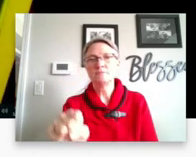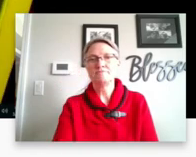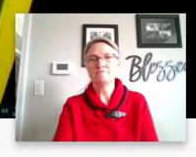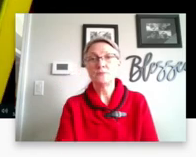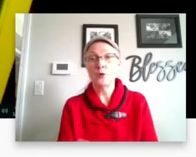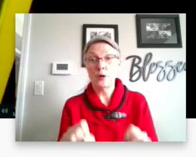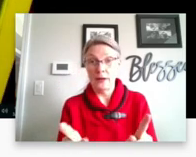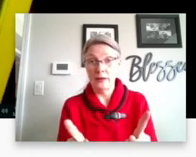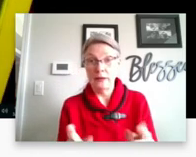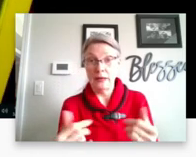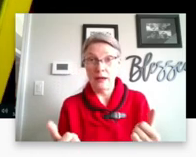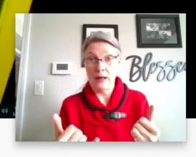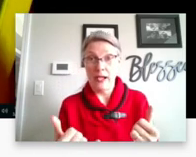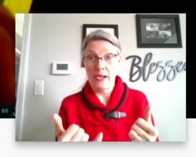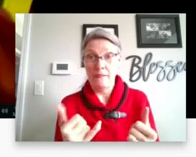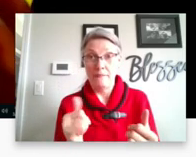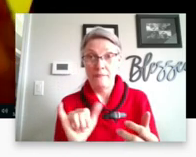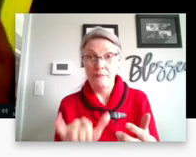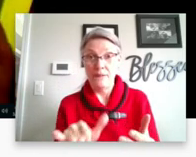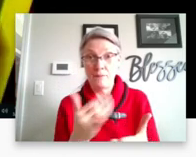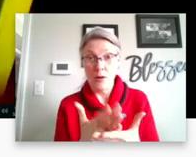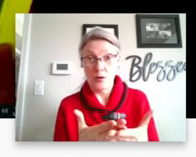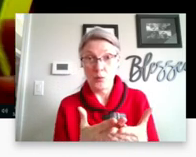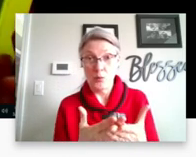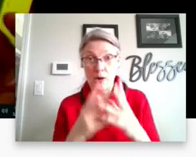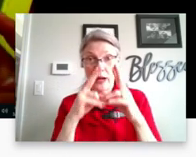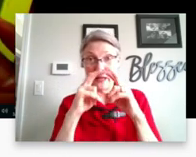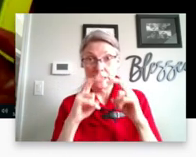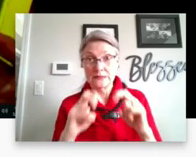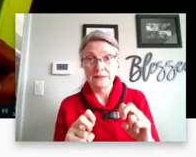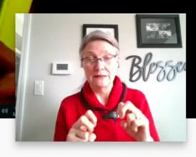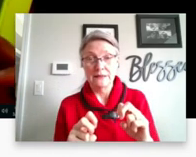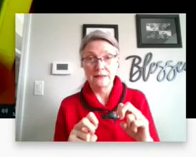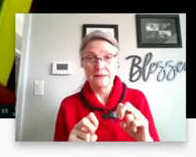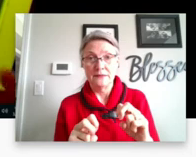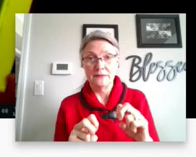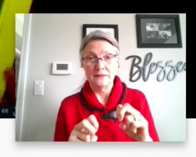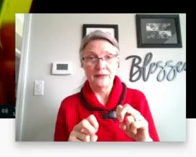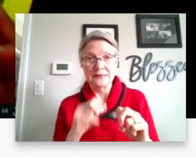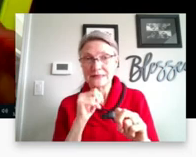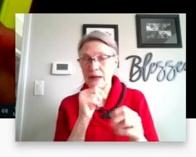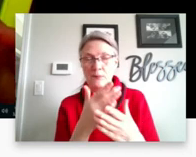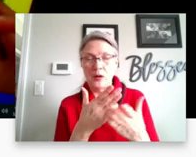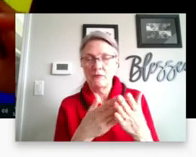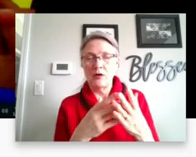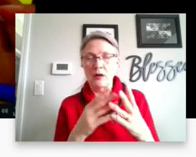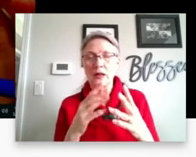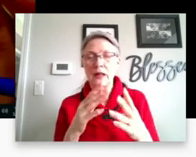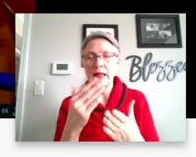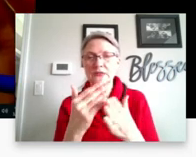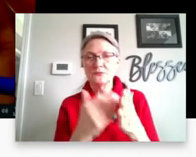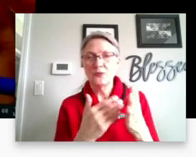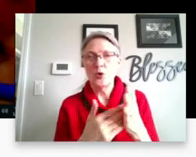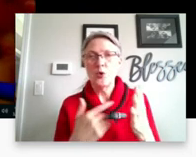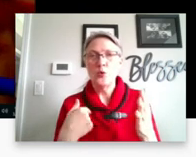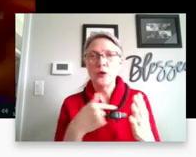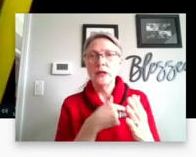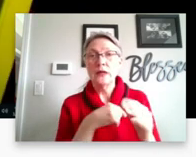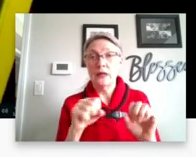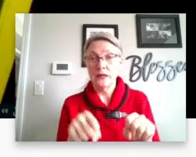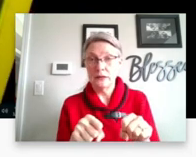All right, now this part here where we're analyzing, that's not even technically part of our lesson, but I think it's something that we're